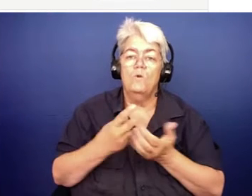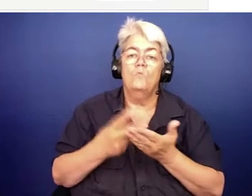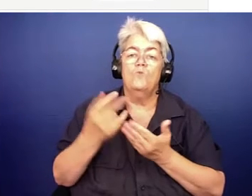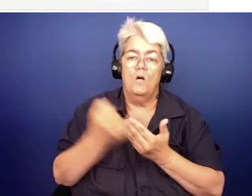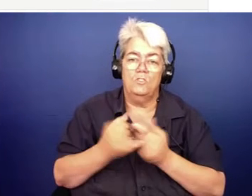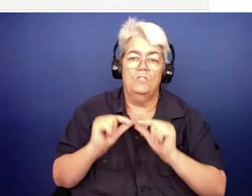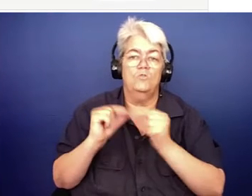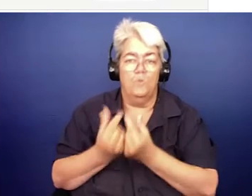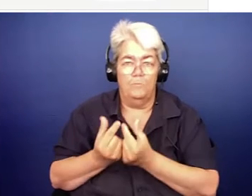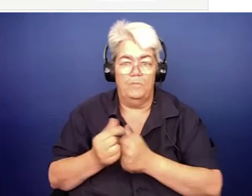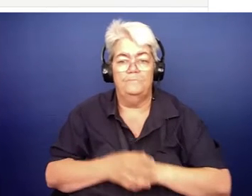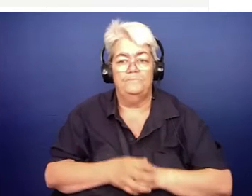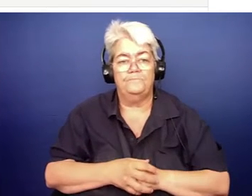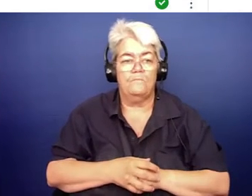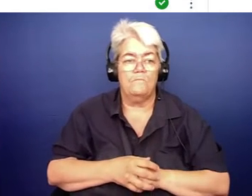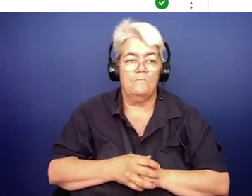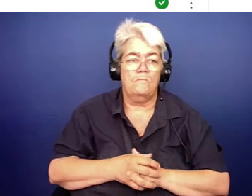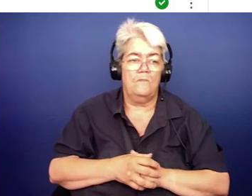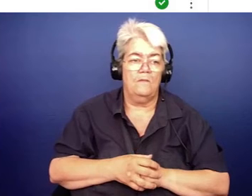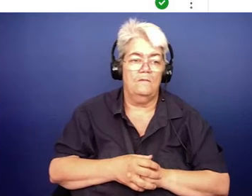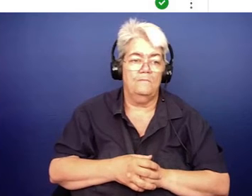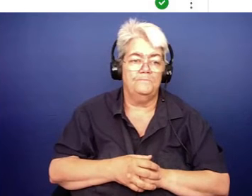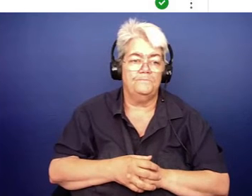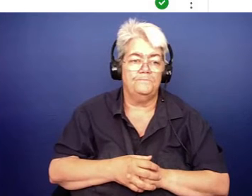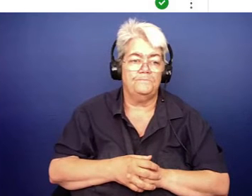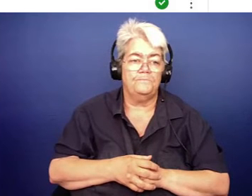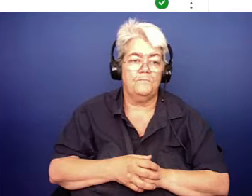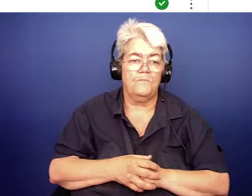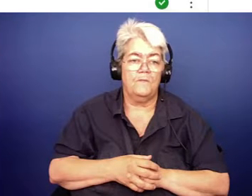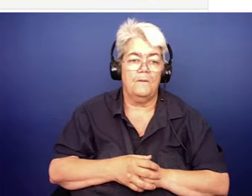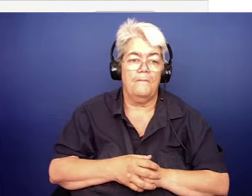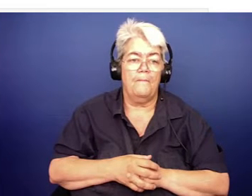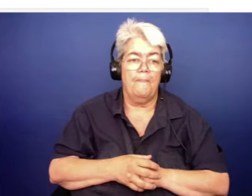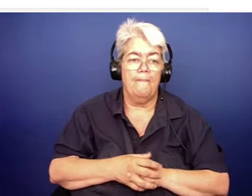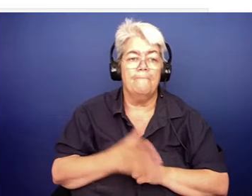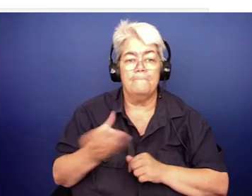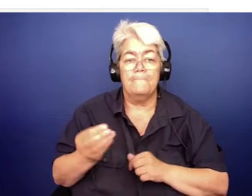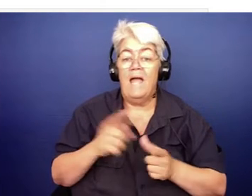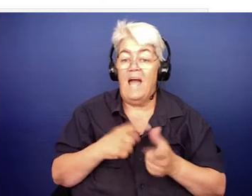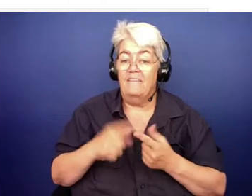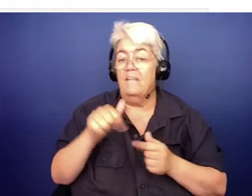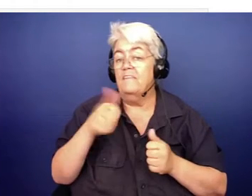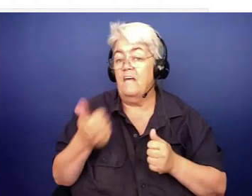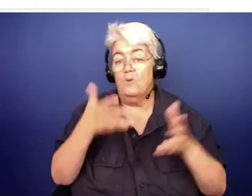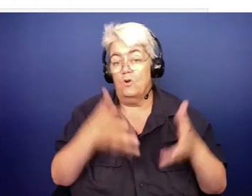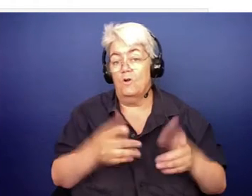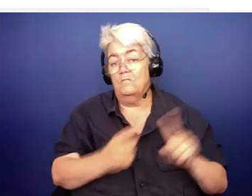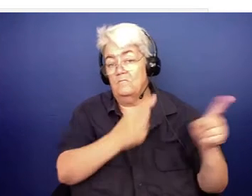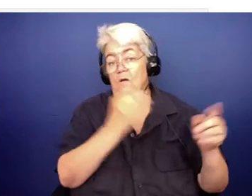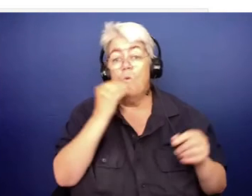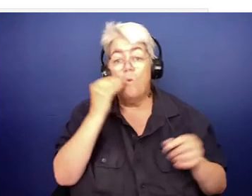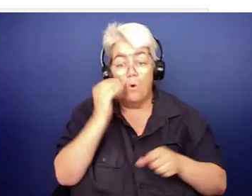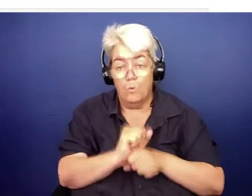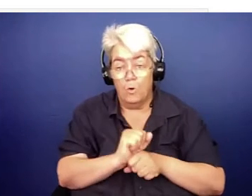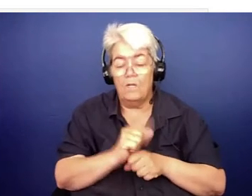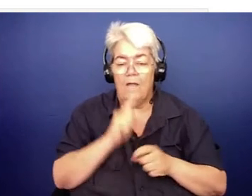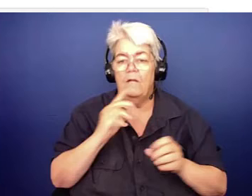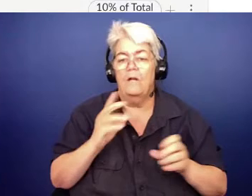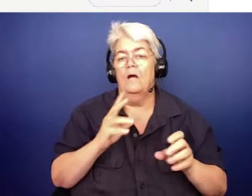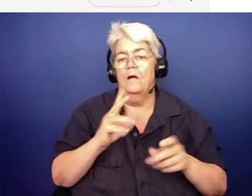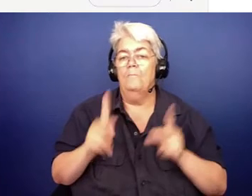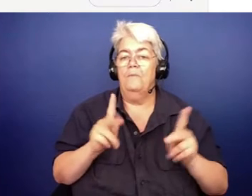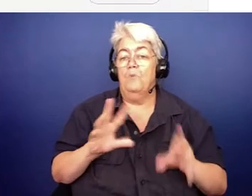group. Okay. And then I'll keep these other things in homework, and I'll also have participation in